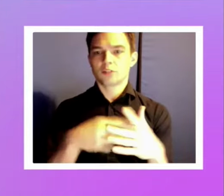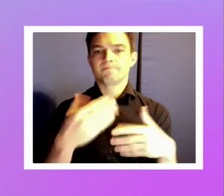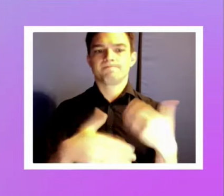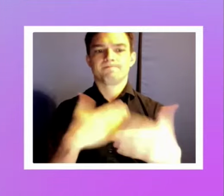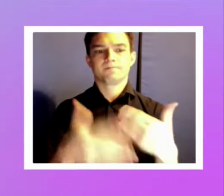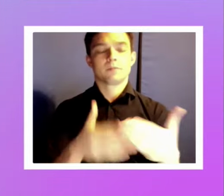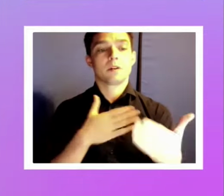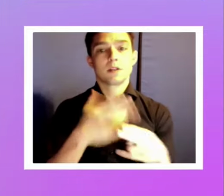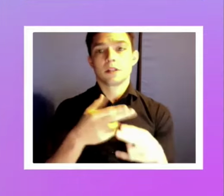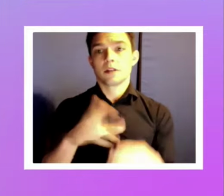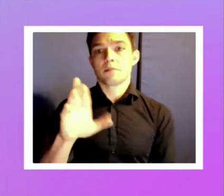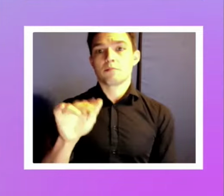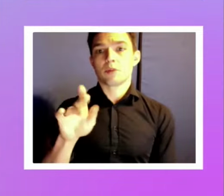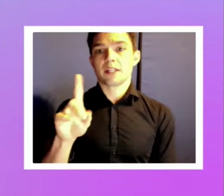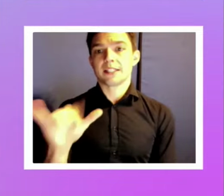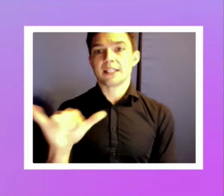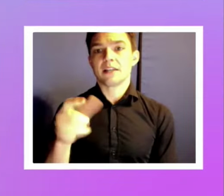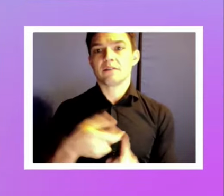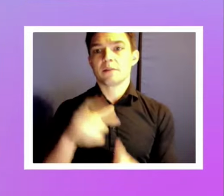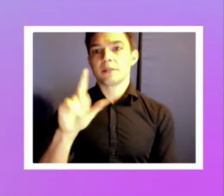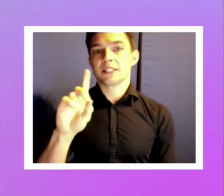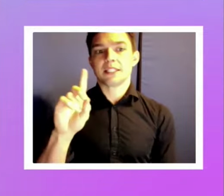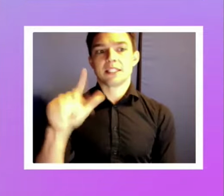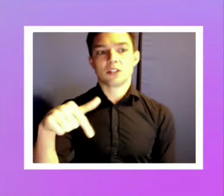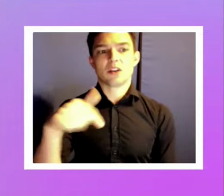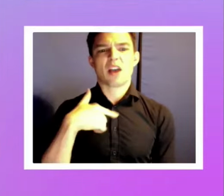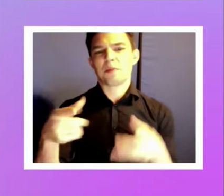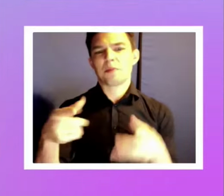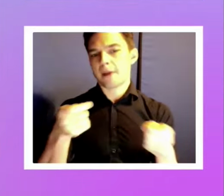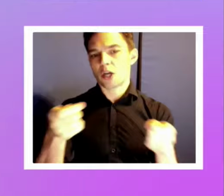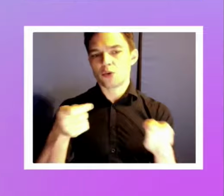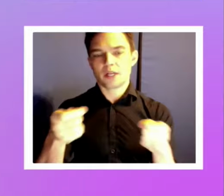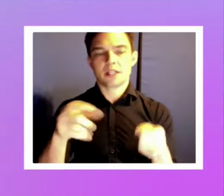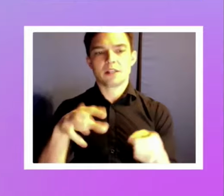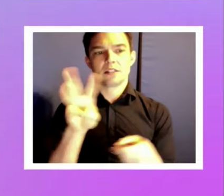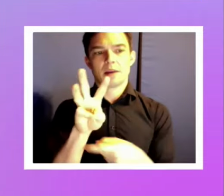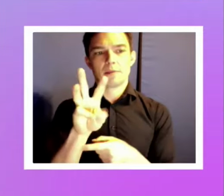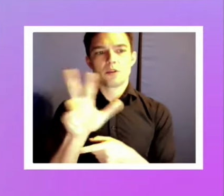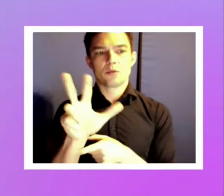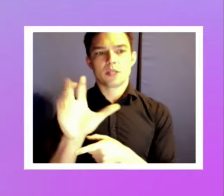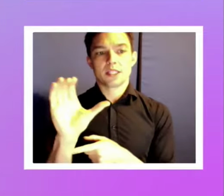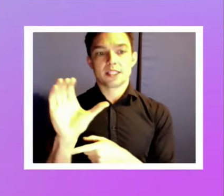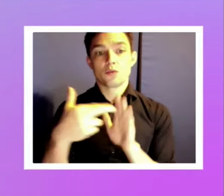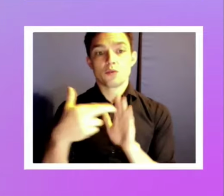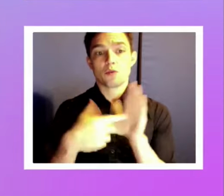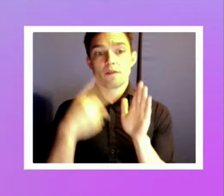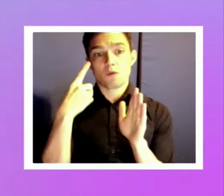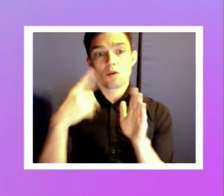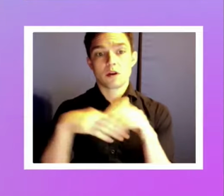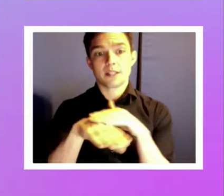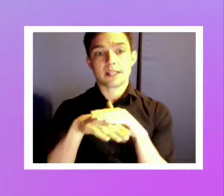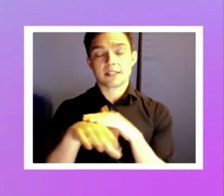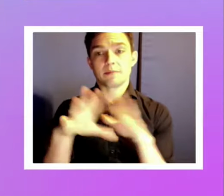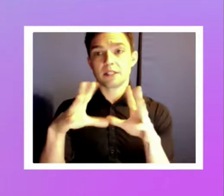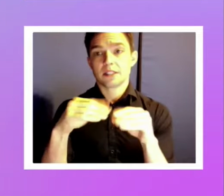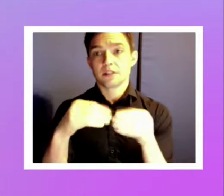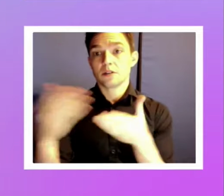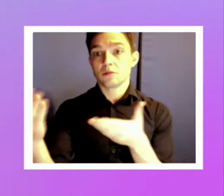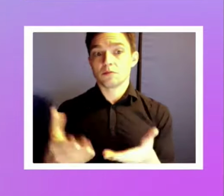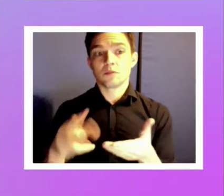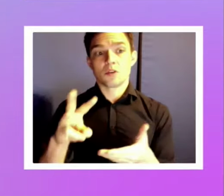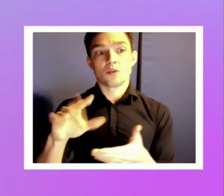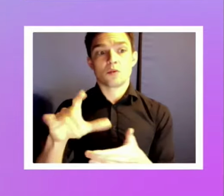My name is Brandy from DQ, and I will be moderating the W3C Rules for Accessibility session brought to you by